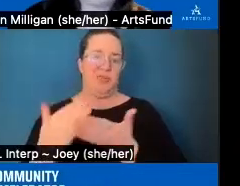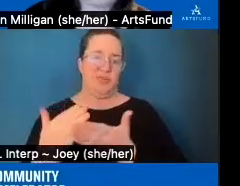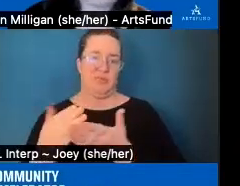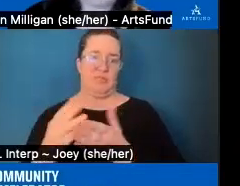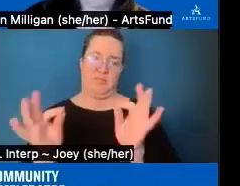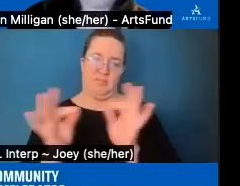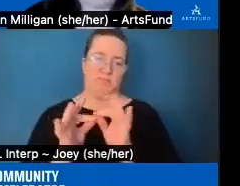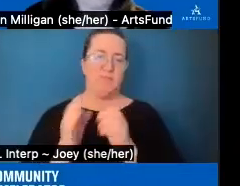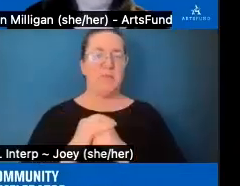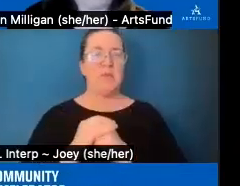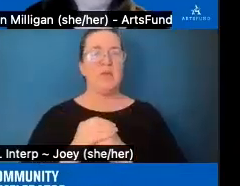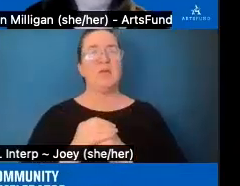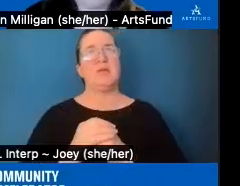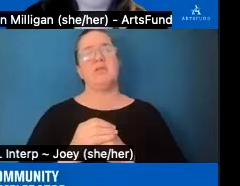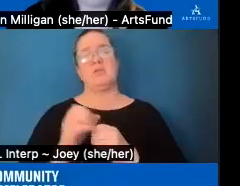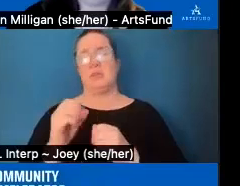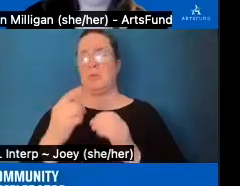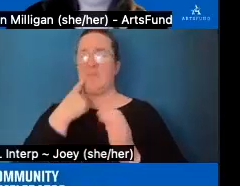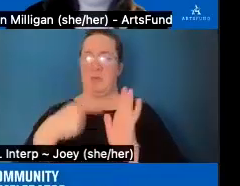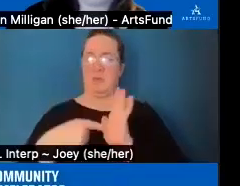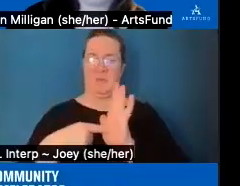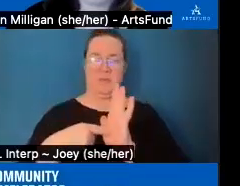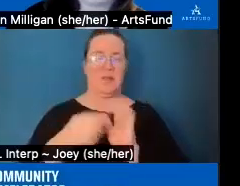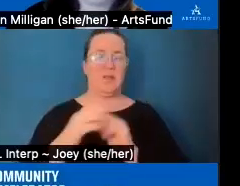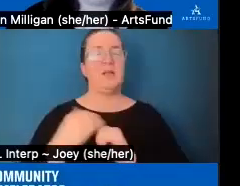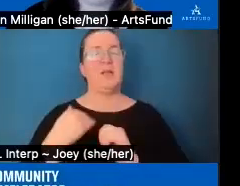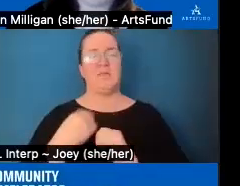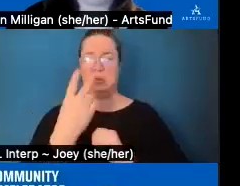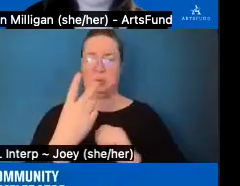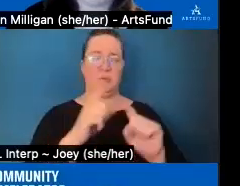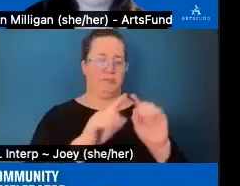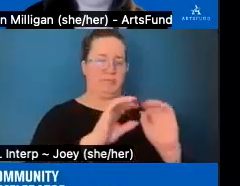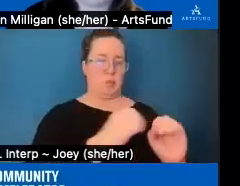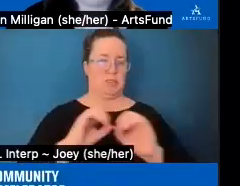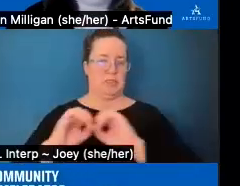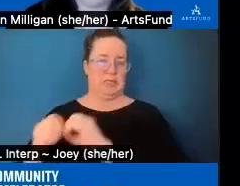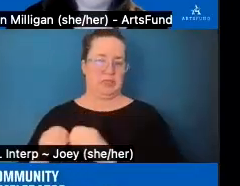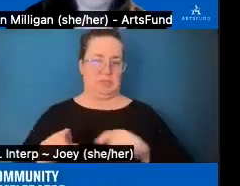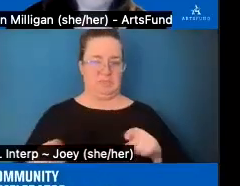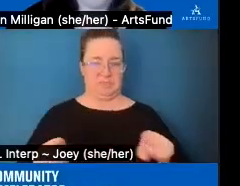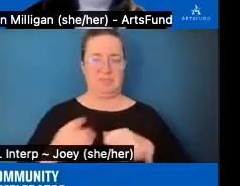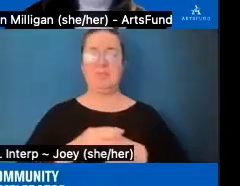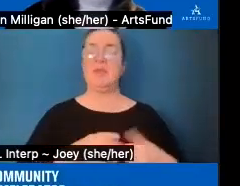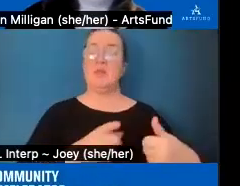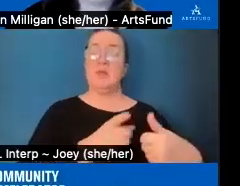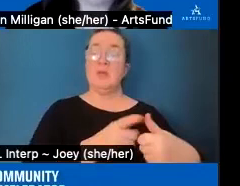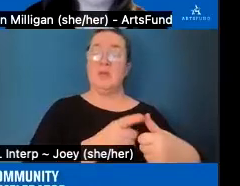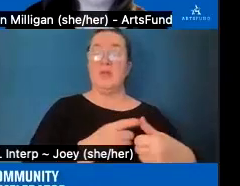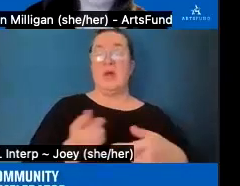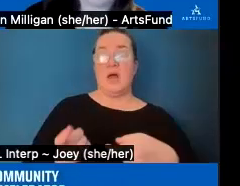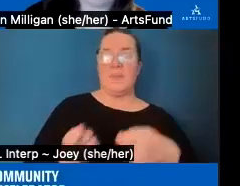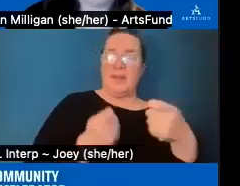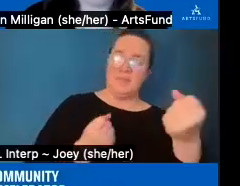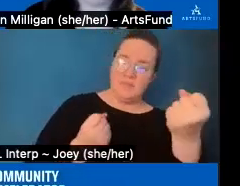let's consider 2 hypothetical organizations. The first uplifts Mexican American and Latinx culture. They do this by